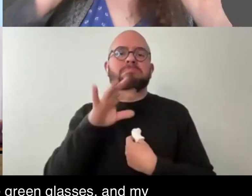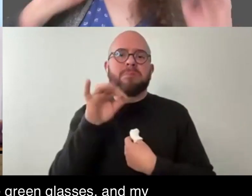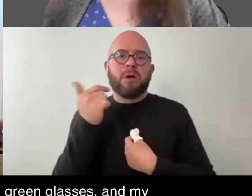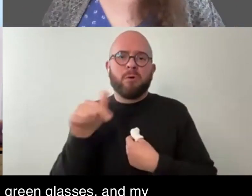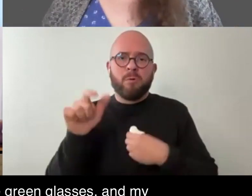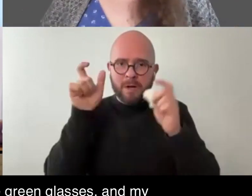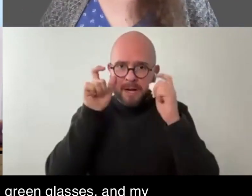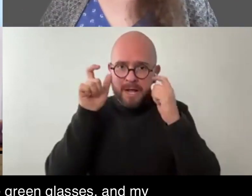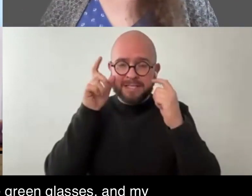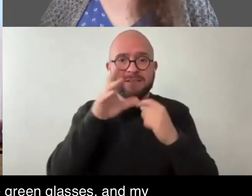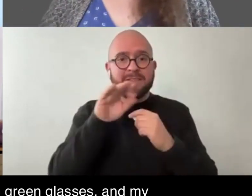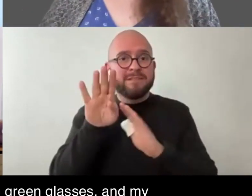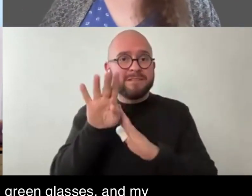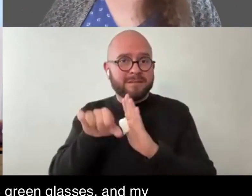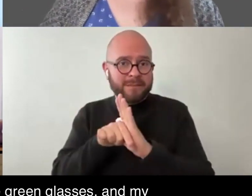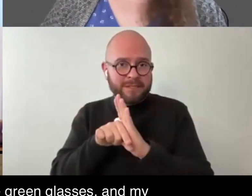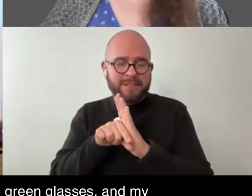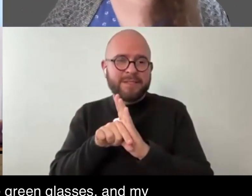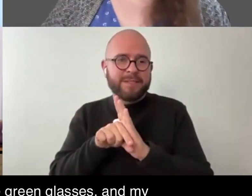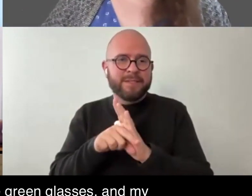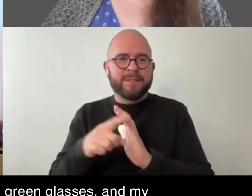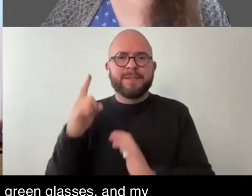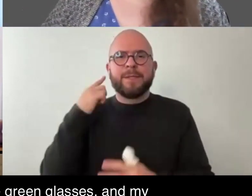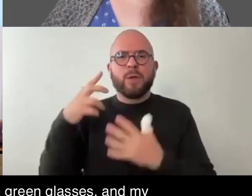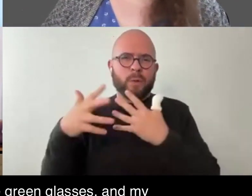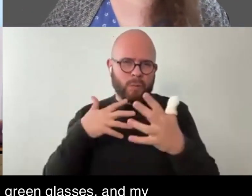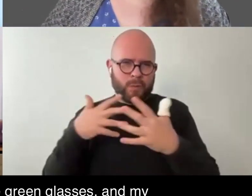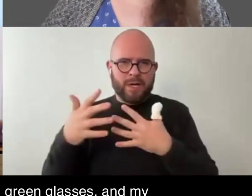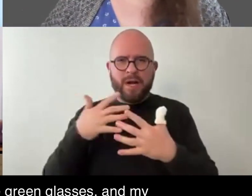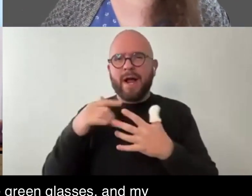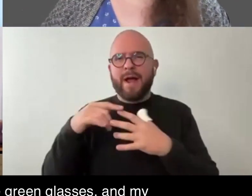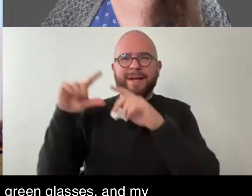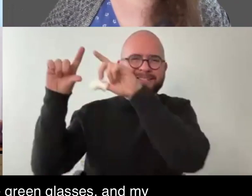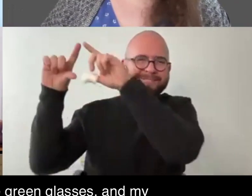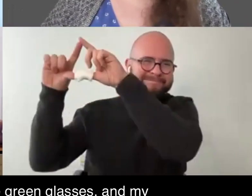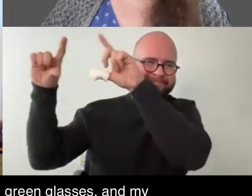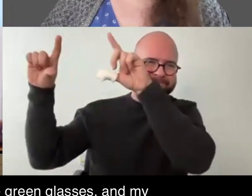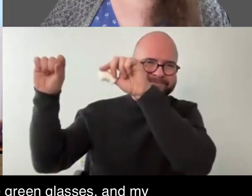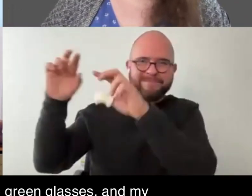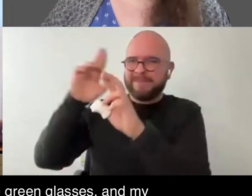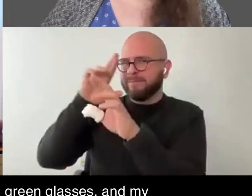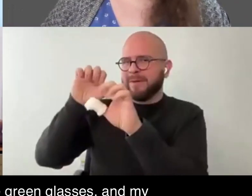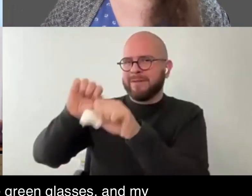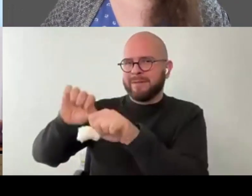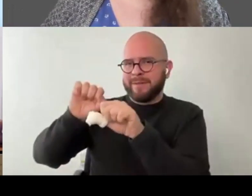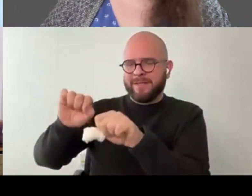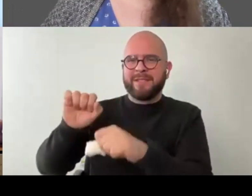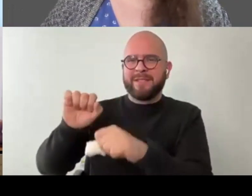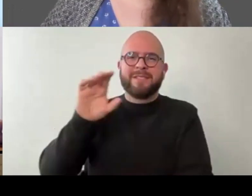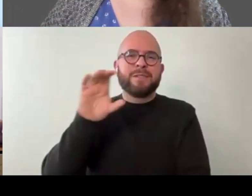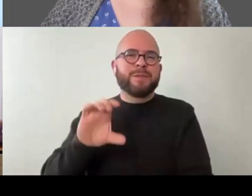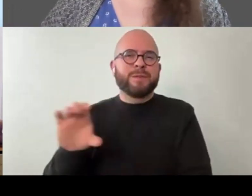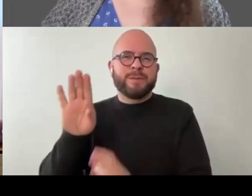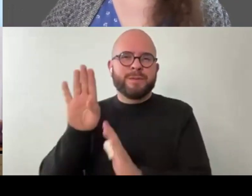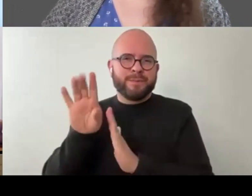and my background is the gray respectability Zoom background.